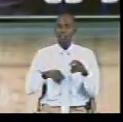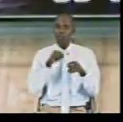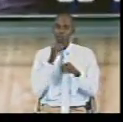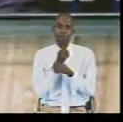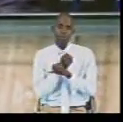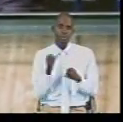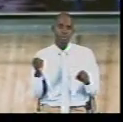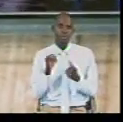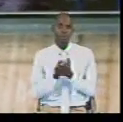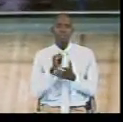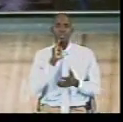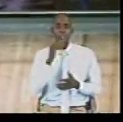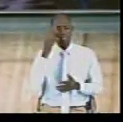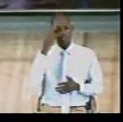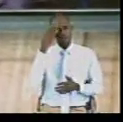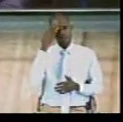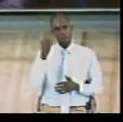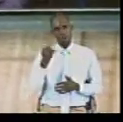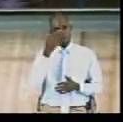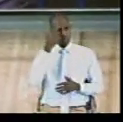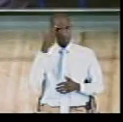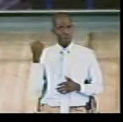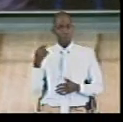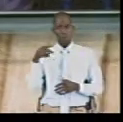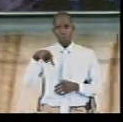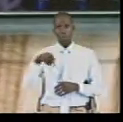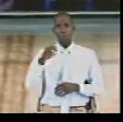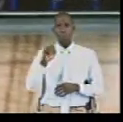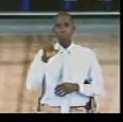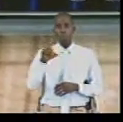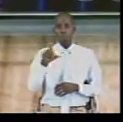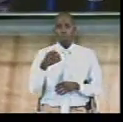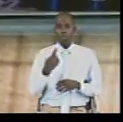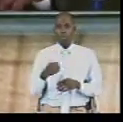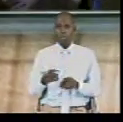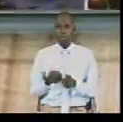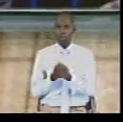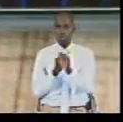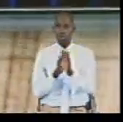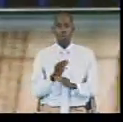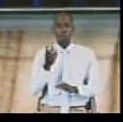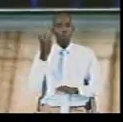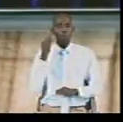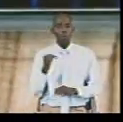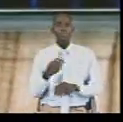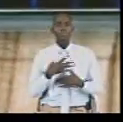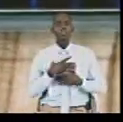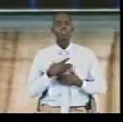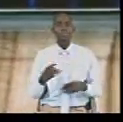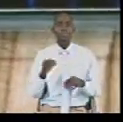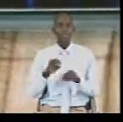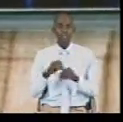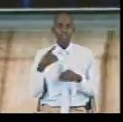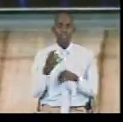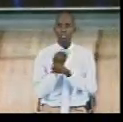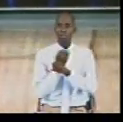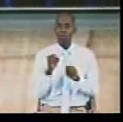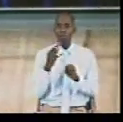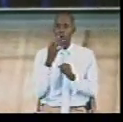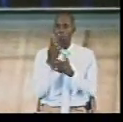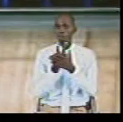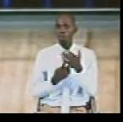the apostle was interested in the salvation of people, both Jews and Gentiles. So he had